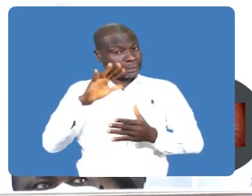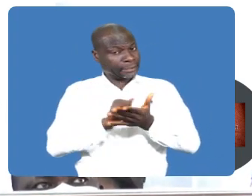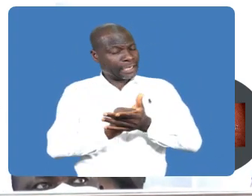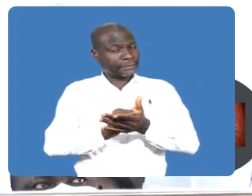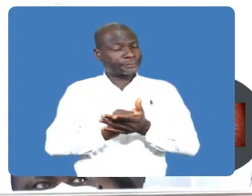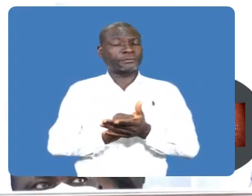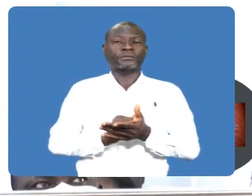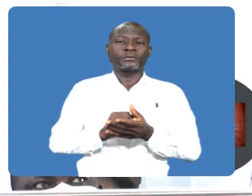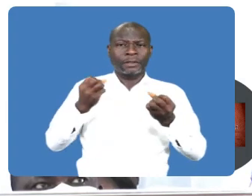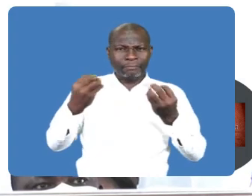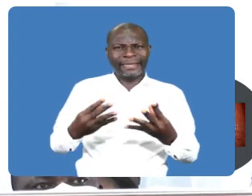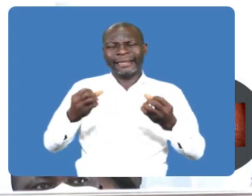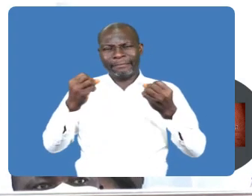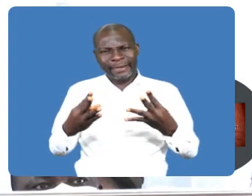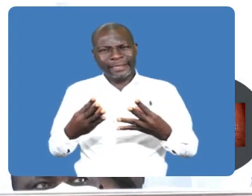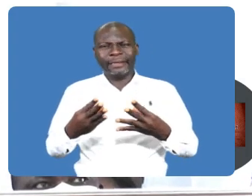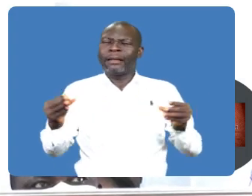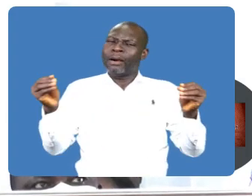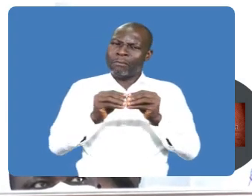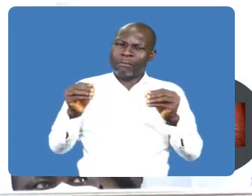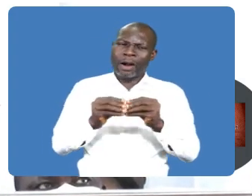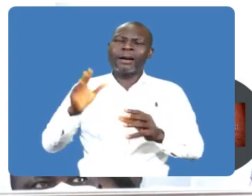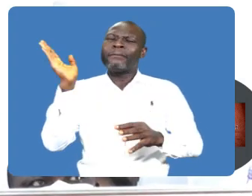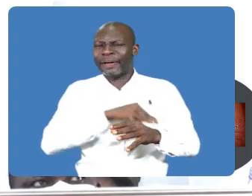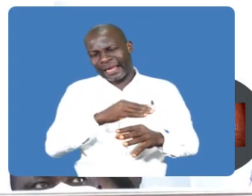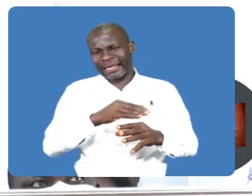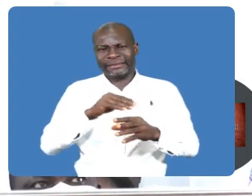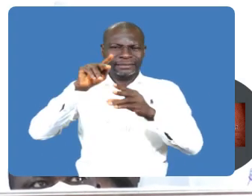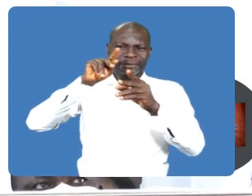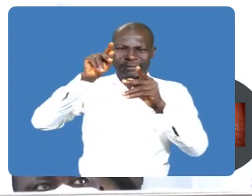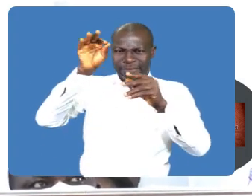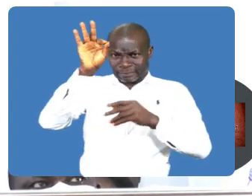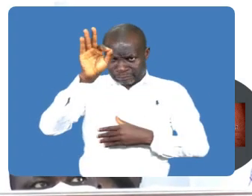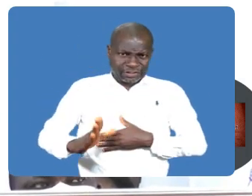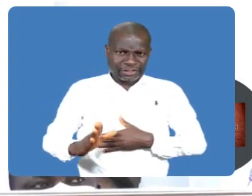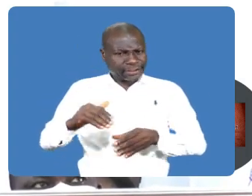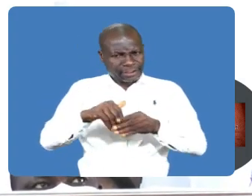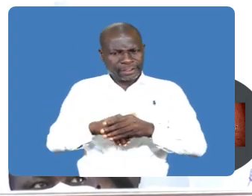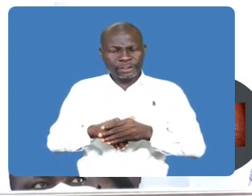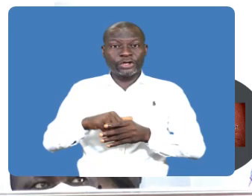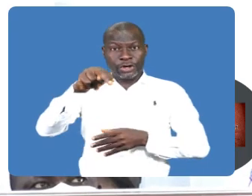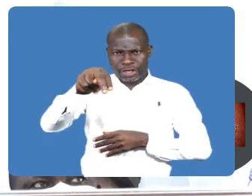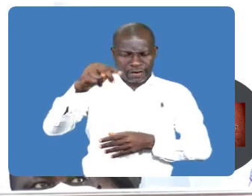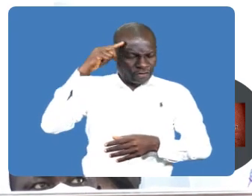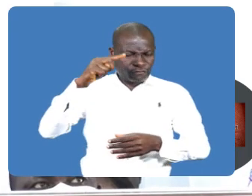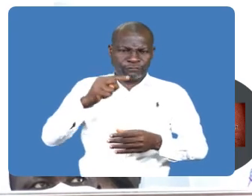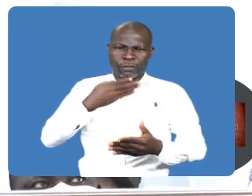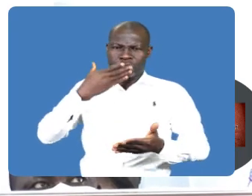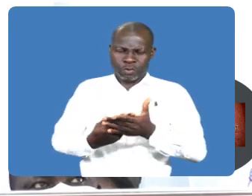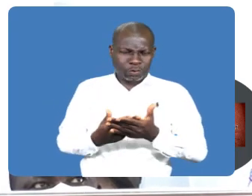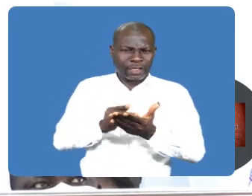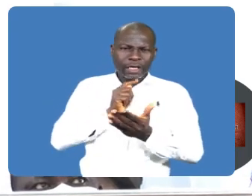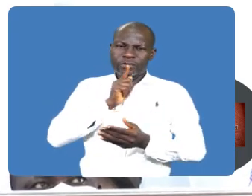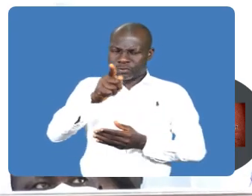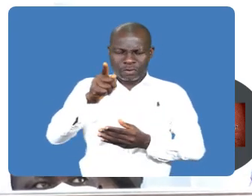a result of this, and many more malpractices in the name of Christ, the need for genuine men